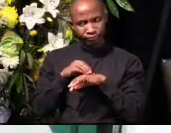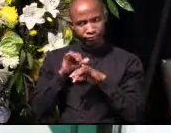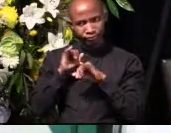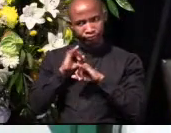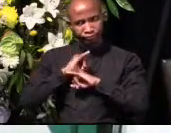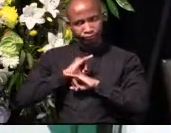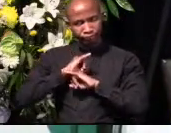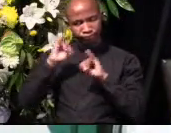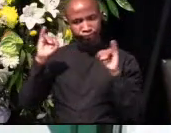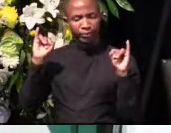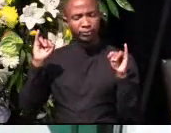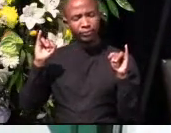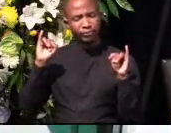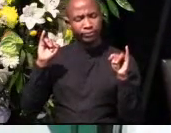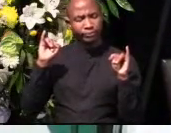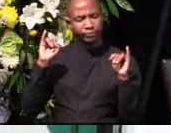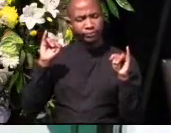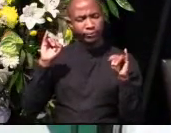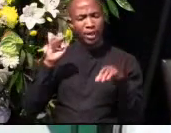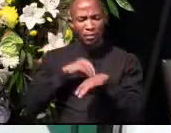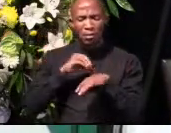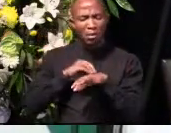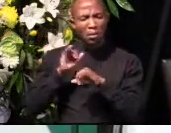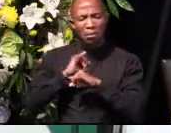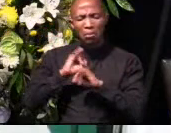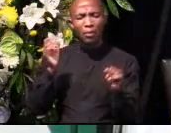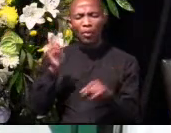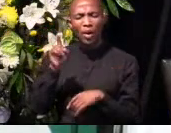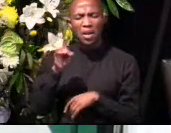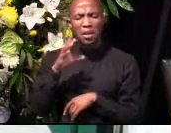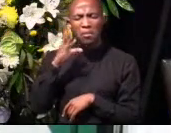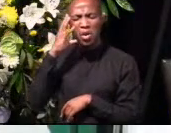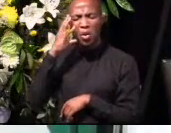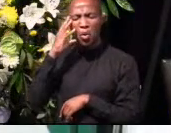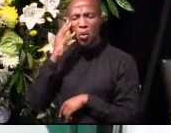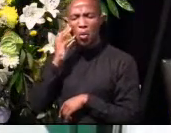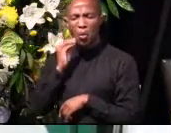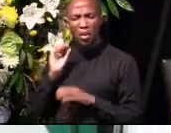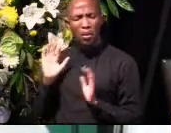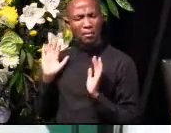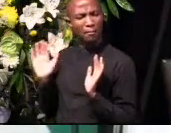is that it's no longer just the older generation VC